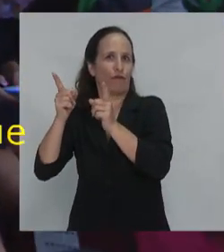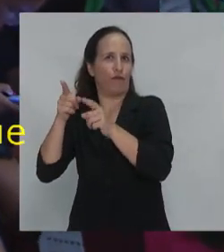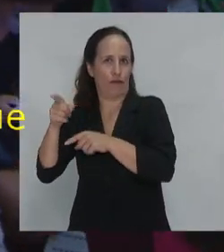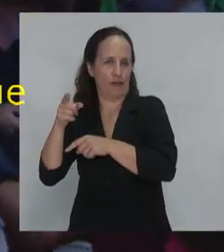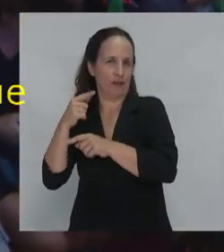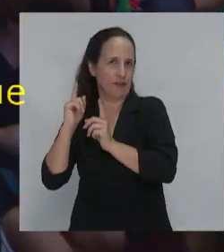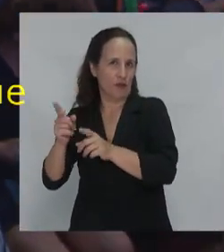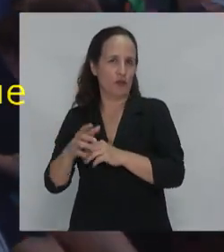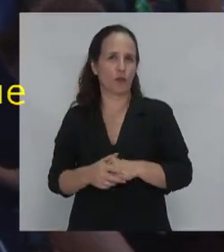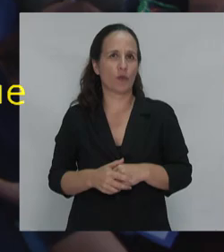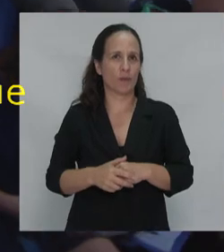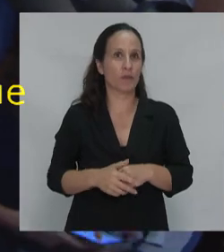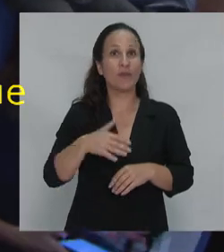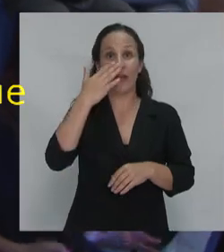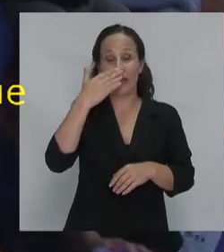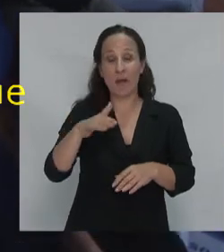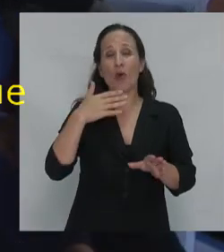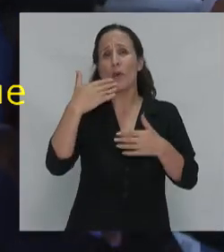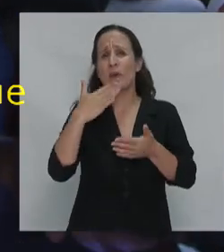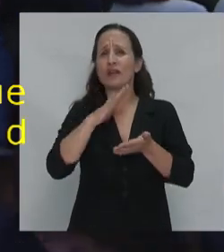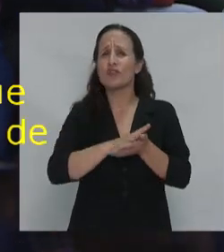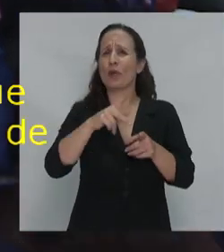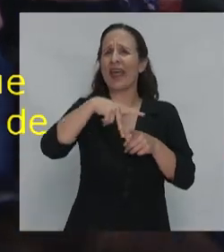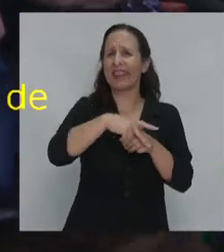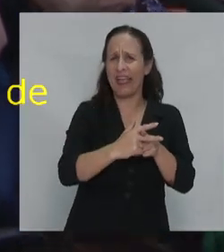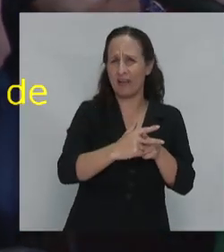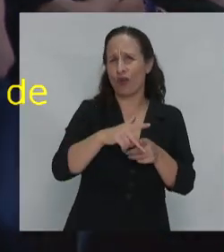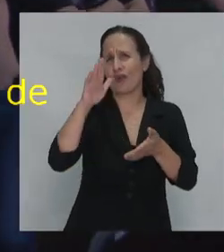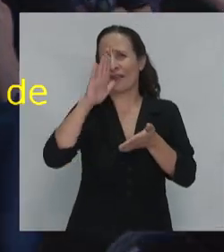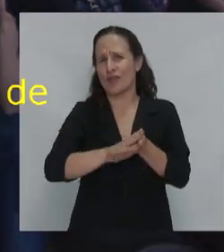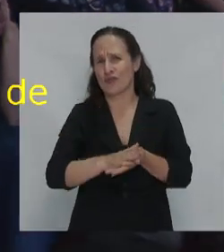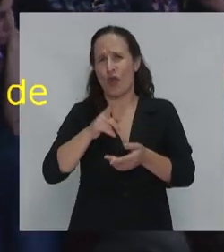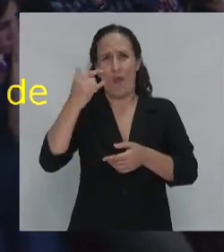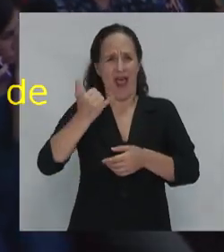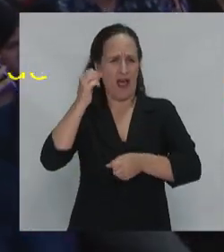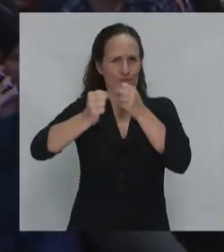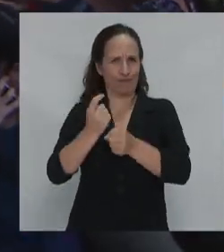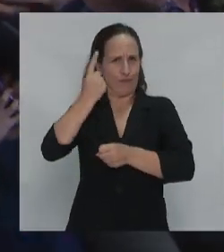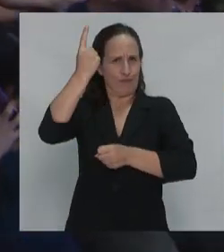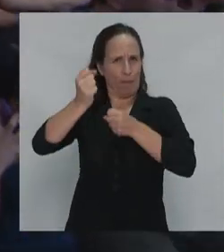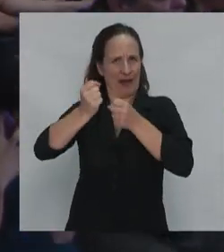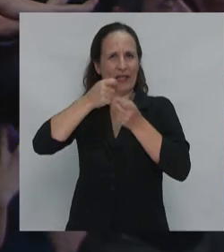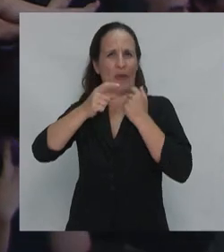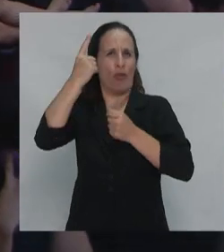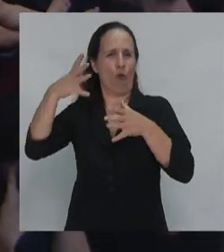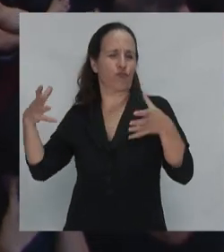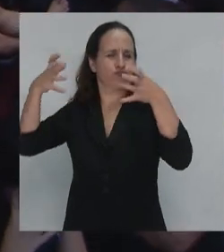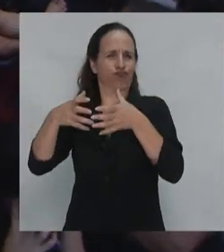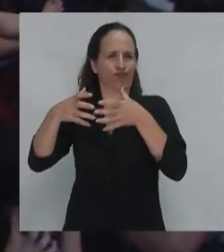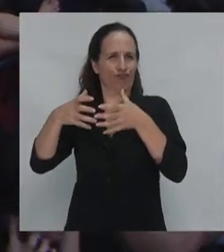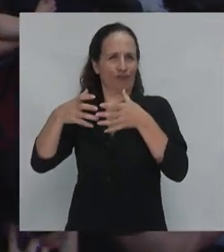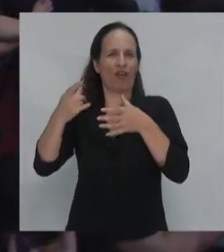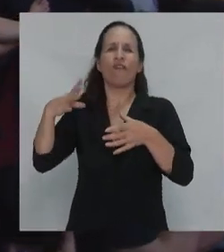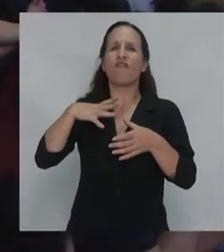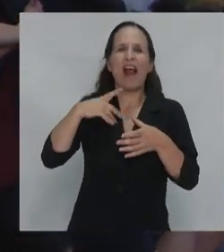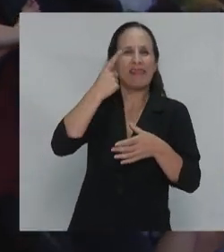huge monopolies that are here now running amok because they are not regulated. That's a